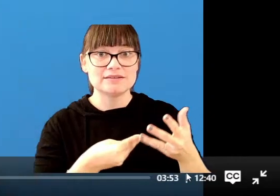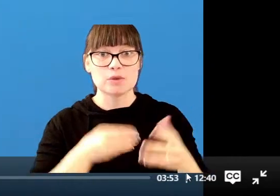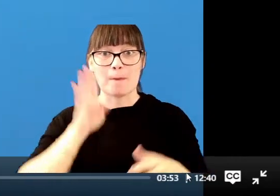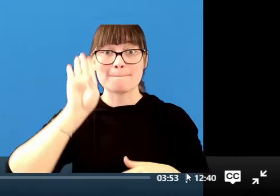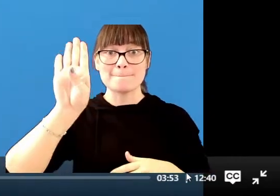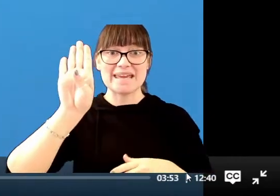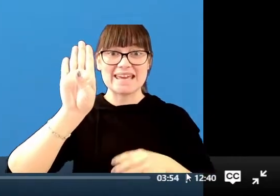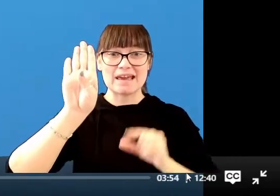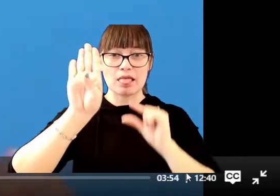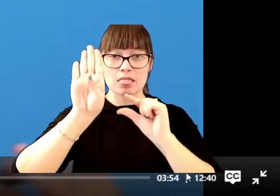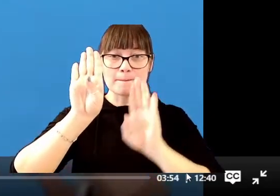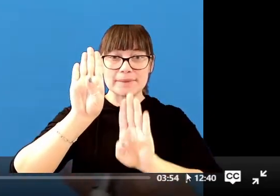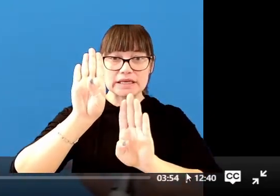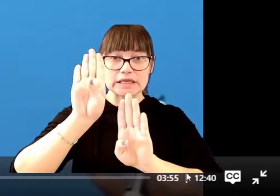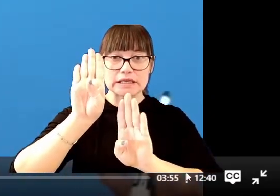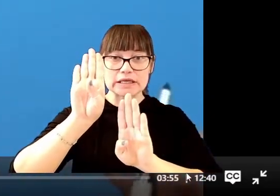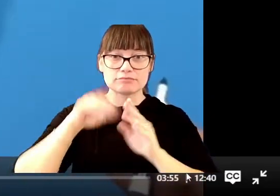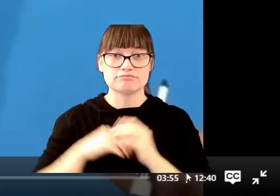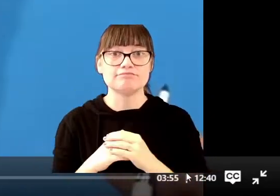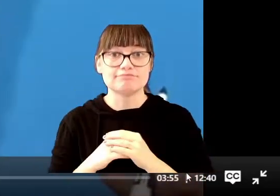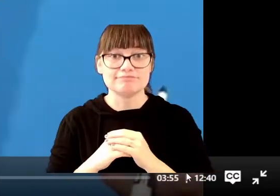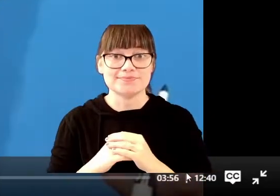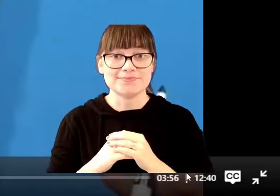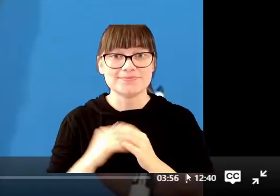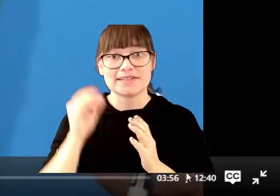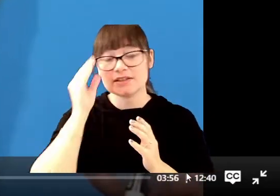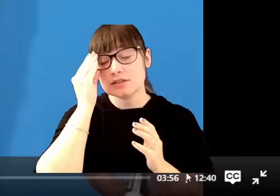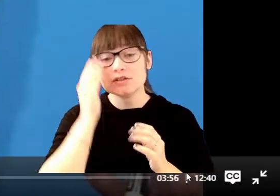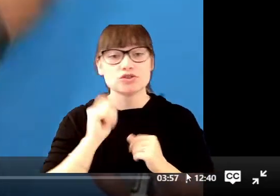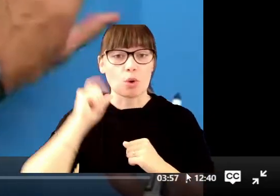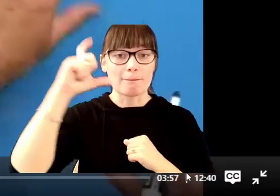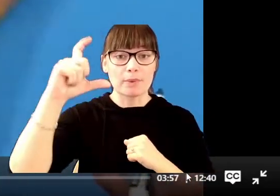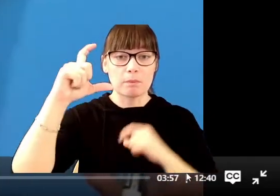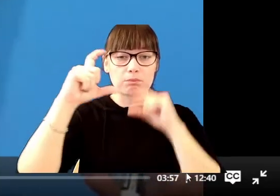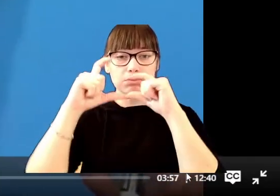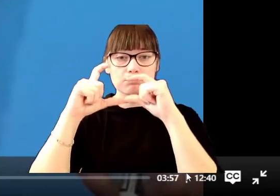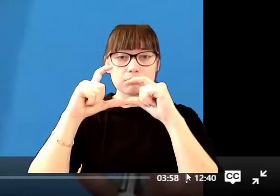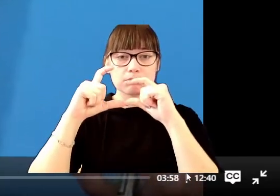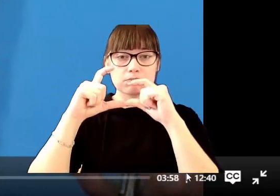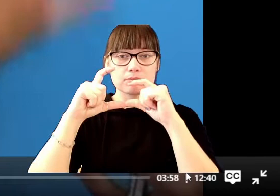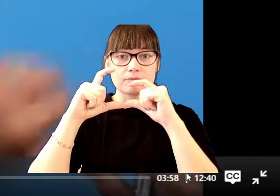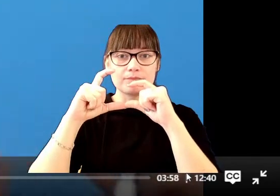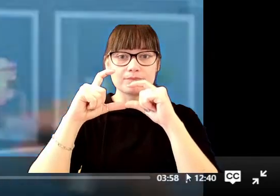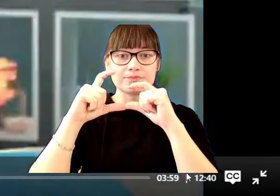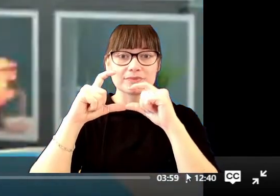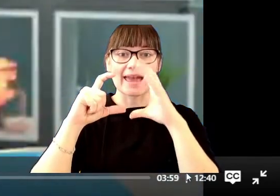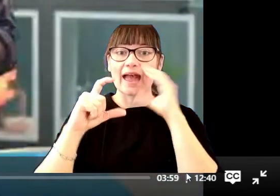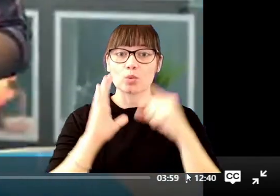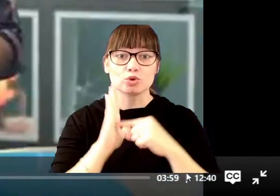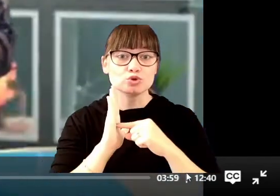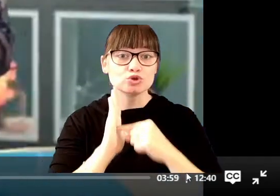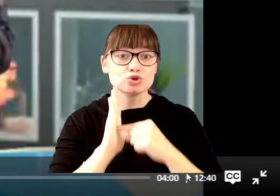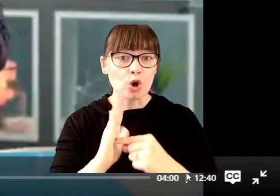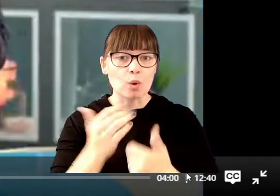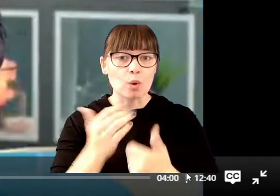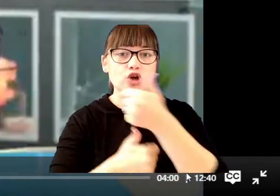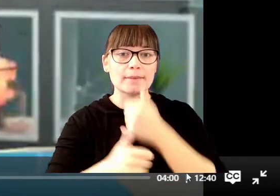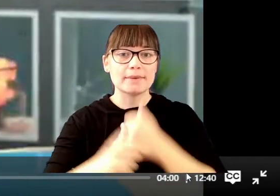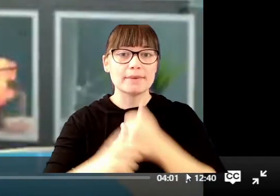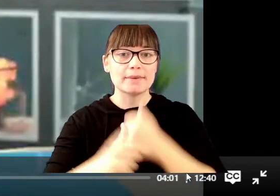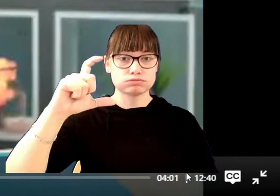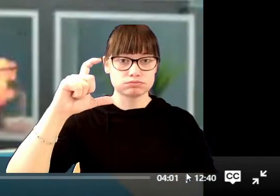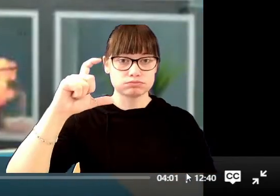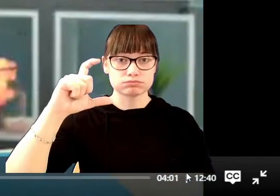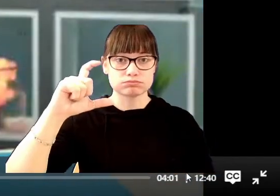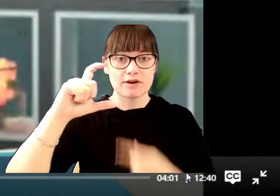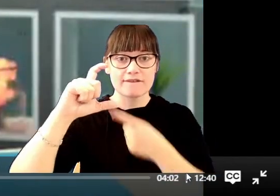You're going to be heterozygous, and you're going to have the dominant allele and the recessive allele, and you're going to express the dominant trait. Okay?